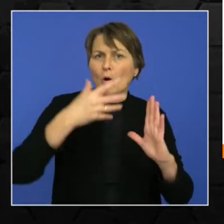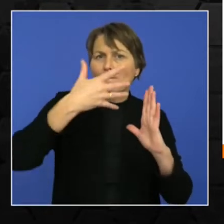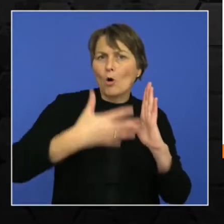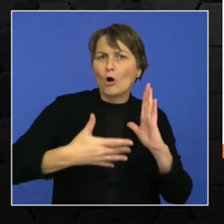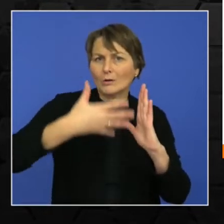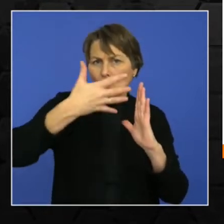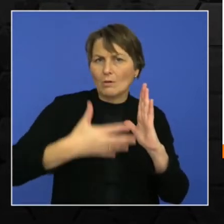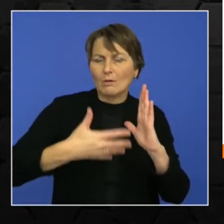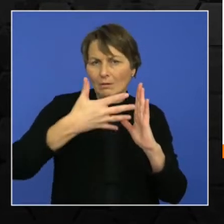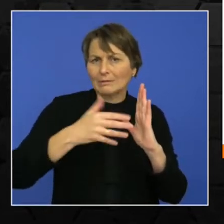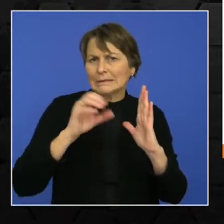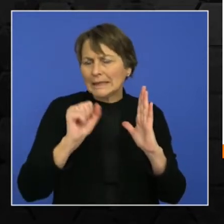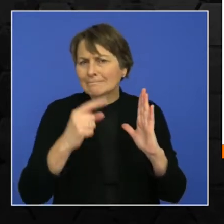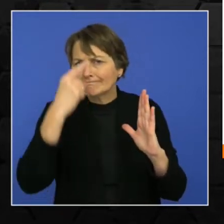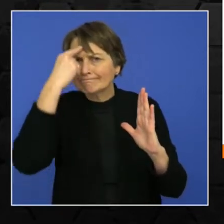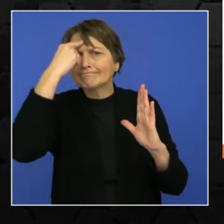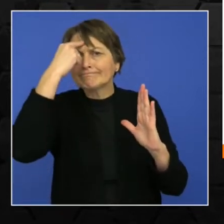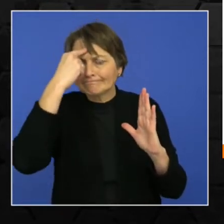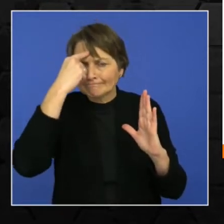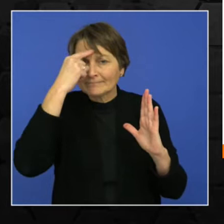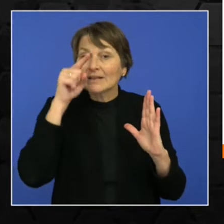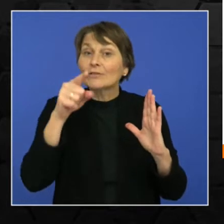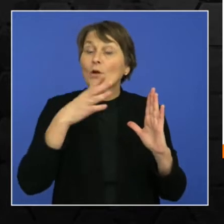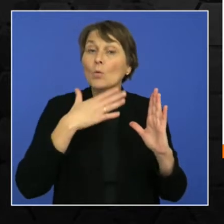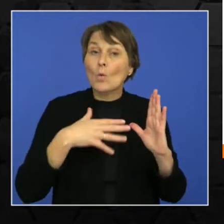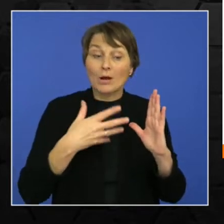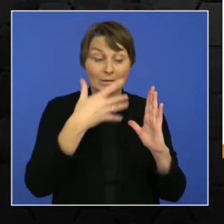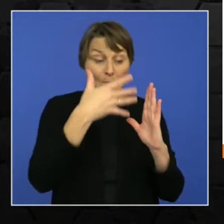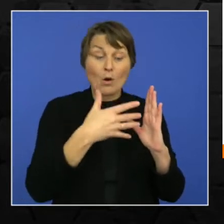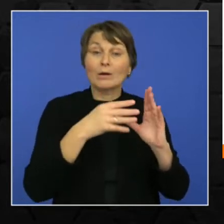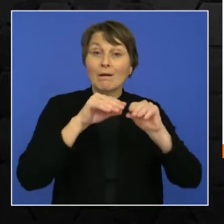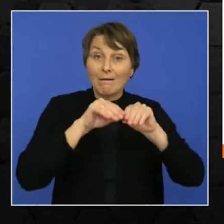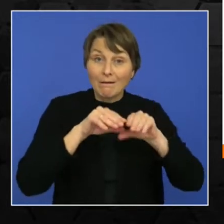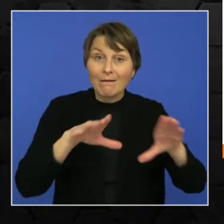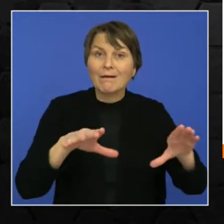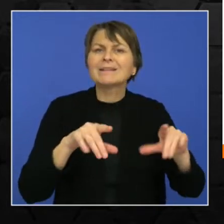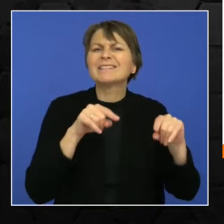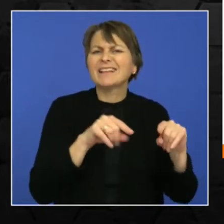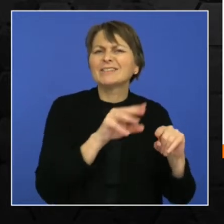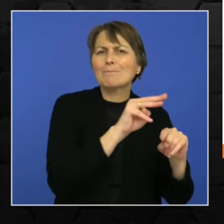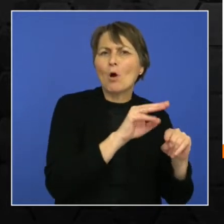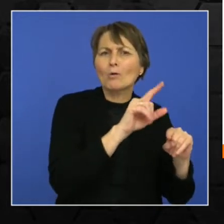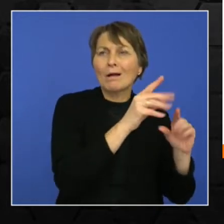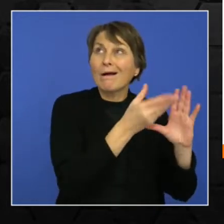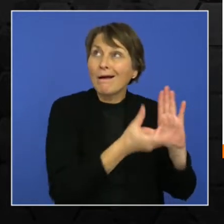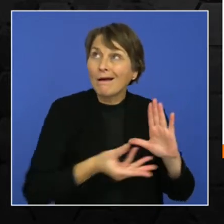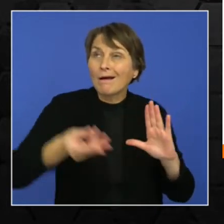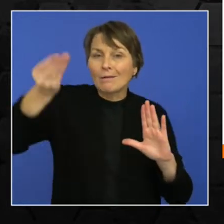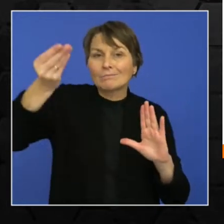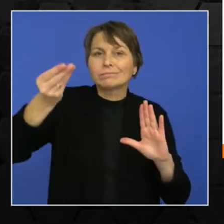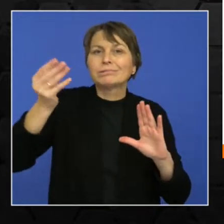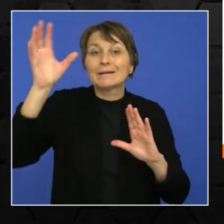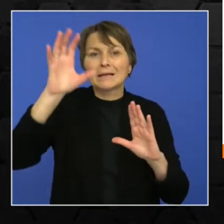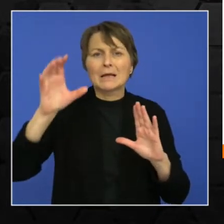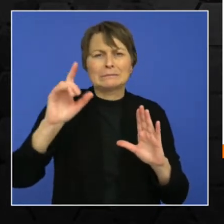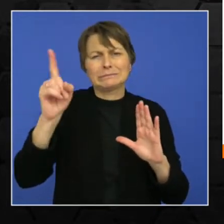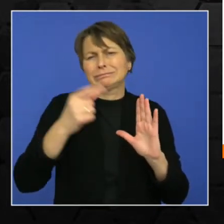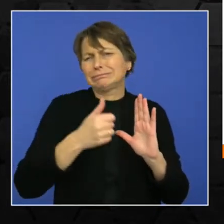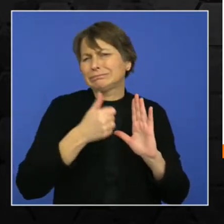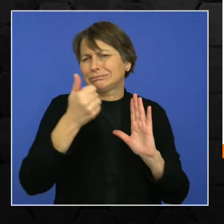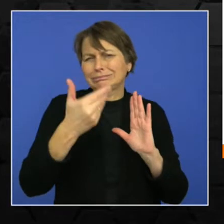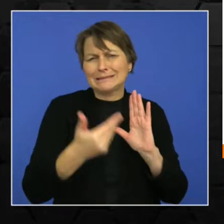of, so you can kind of a brief if you want to deploy the whole machine learning TFJS model on your cloud. That's super easy, because all things